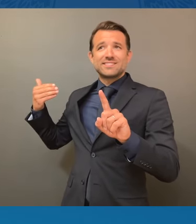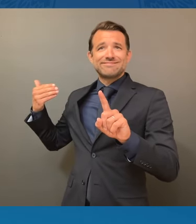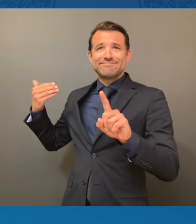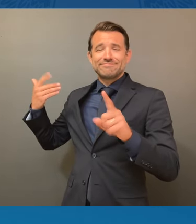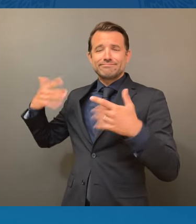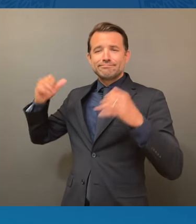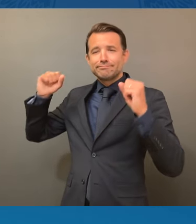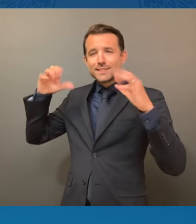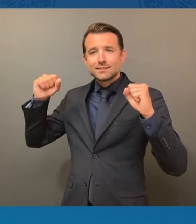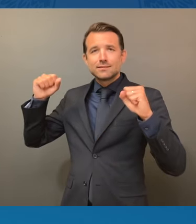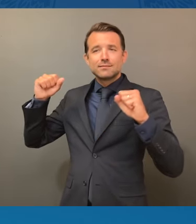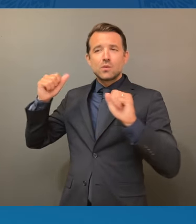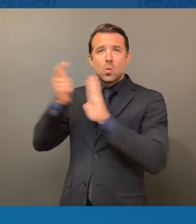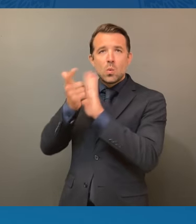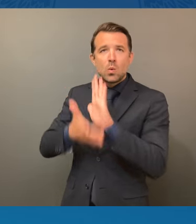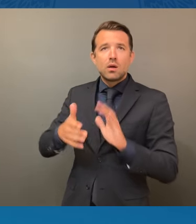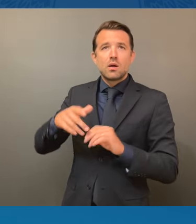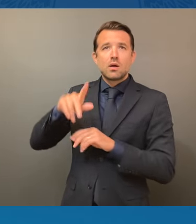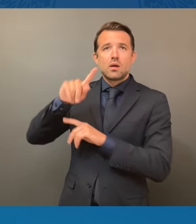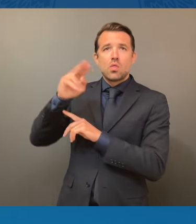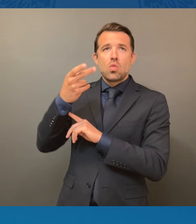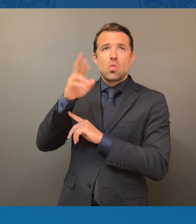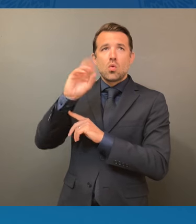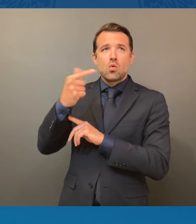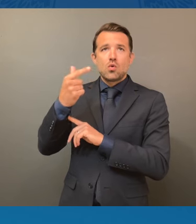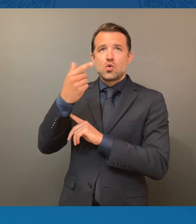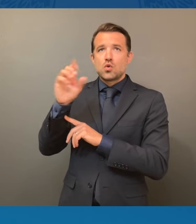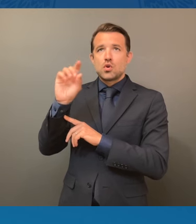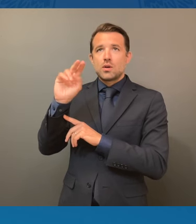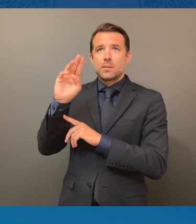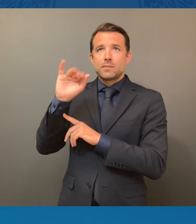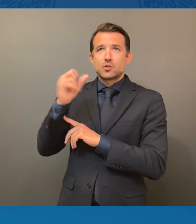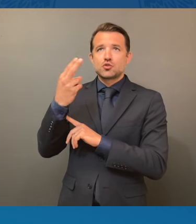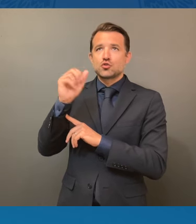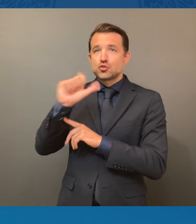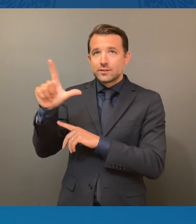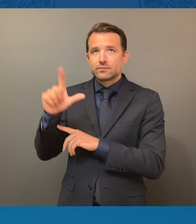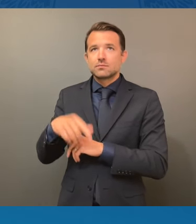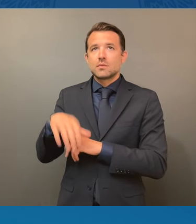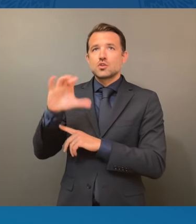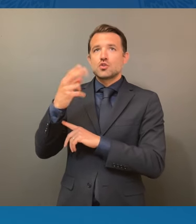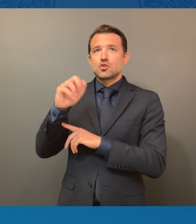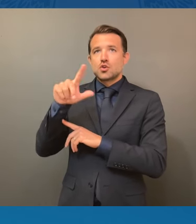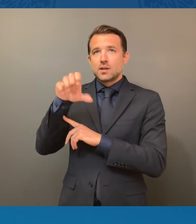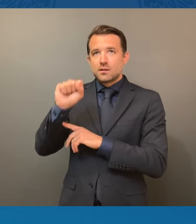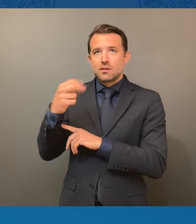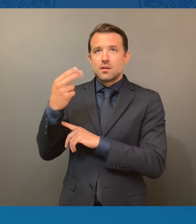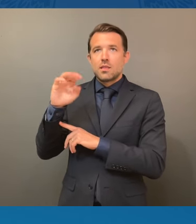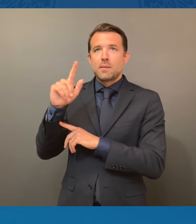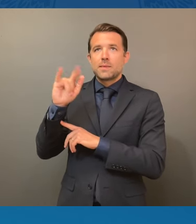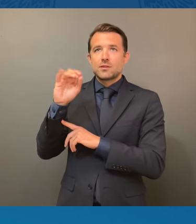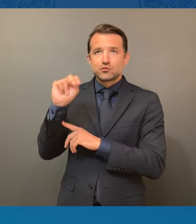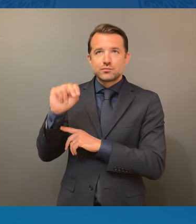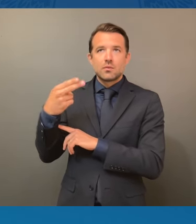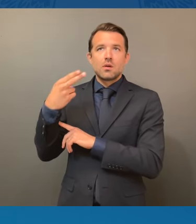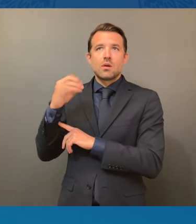Marshall, Charles Hamilton Houston, Constance Baker Motley, who were, of course, among the greatest